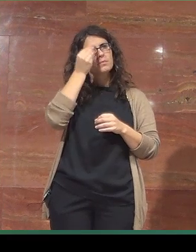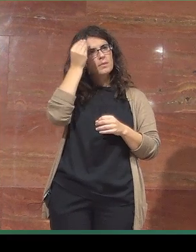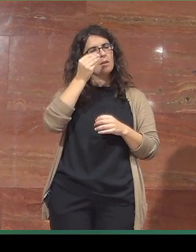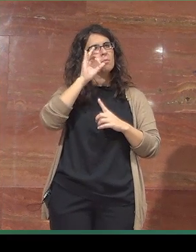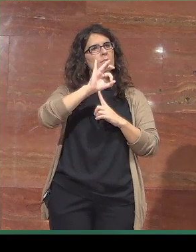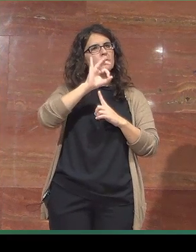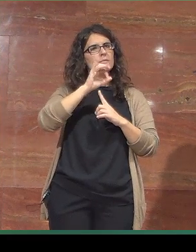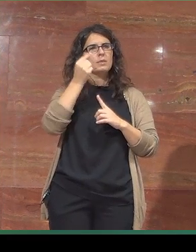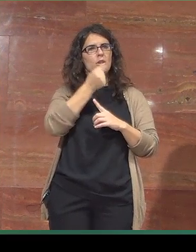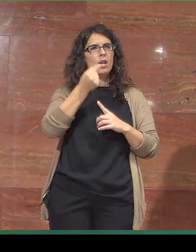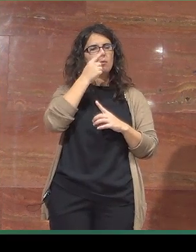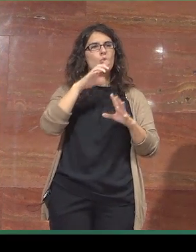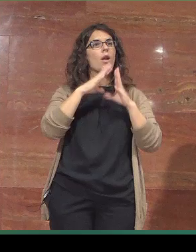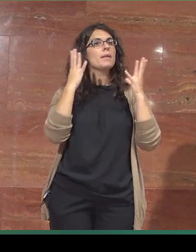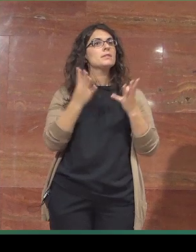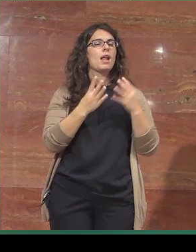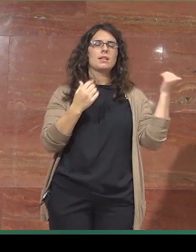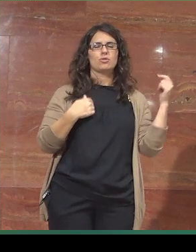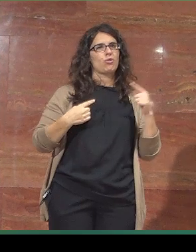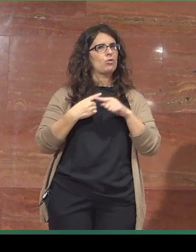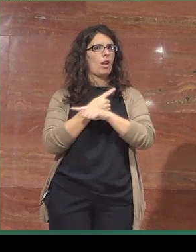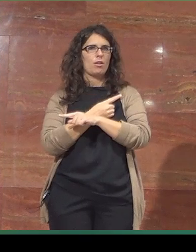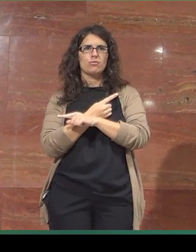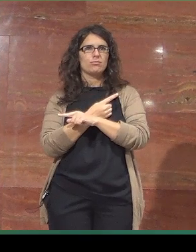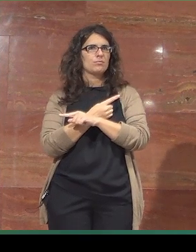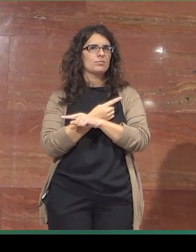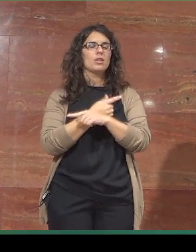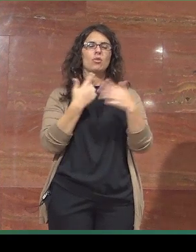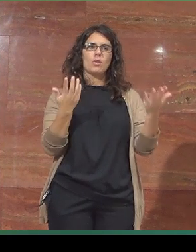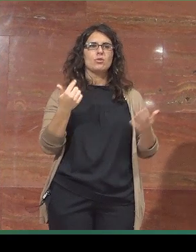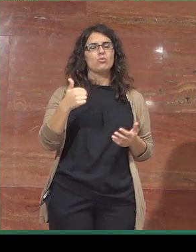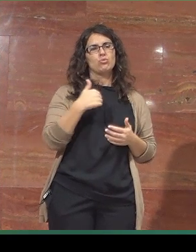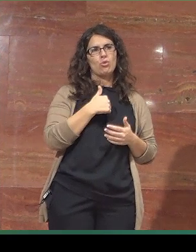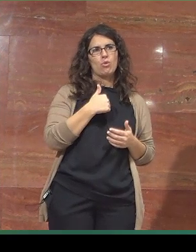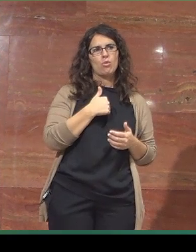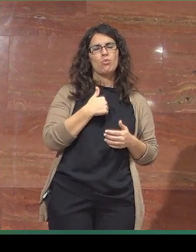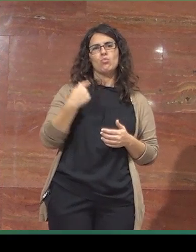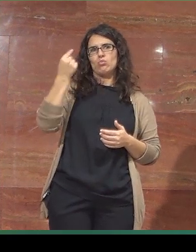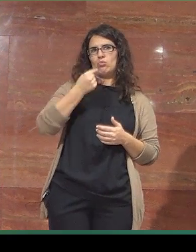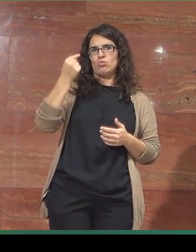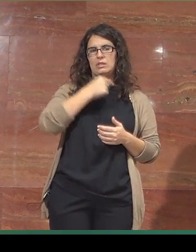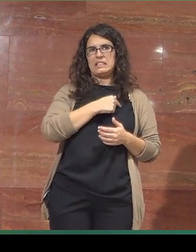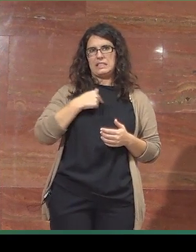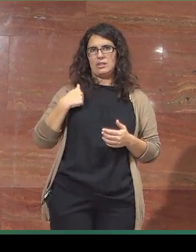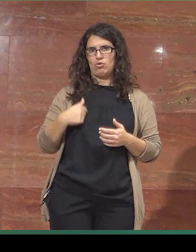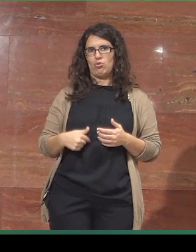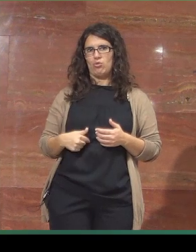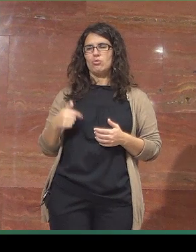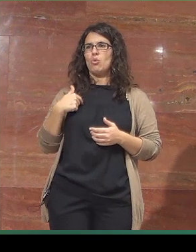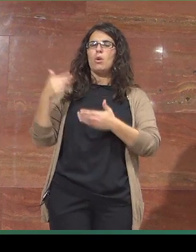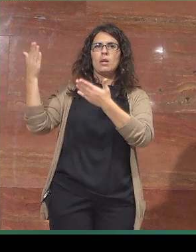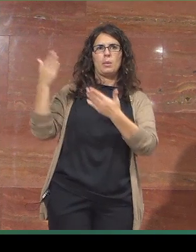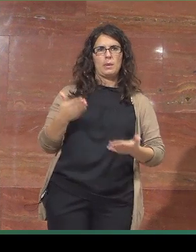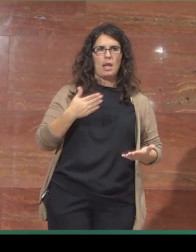a Chinese illustrator, I invite a Chinese illustrator in Switzerland, and I ask him to make a